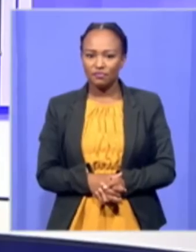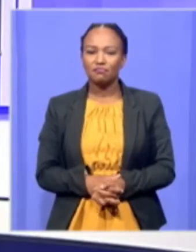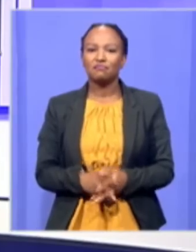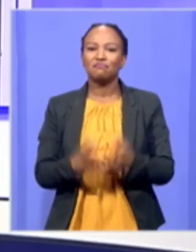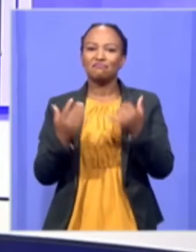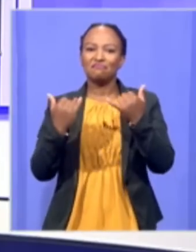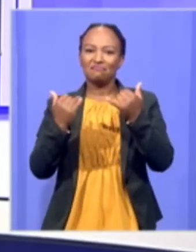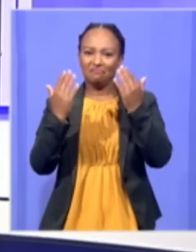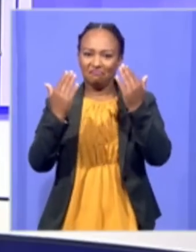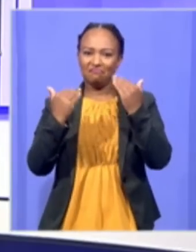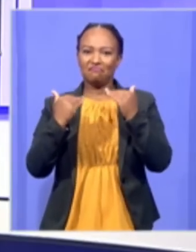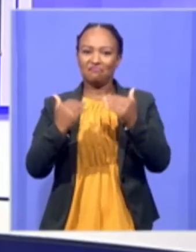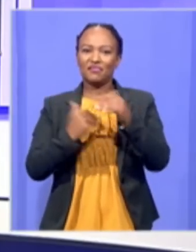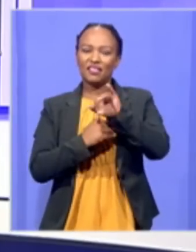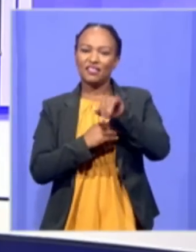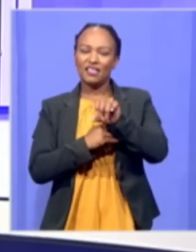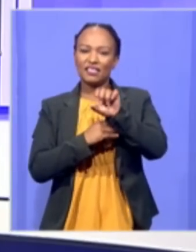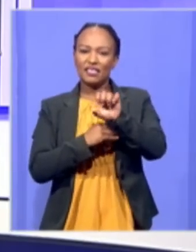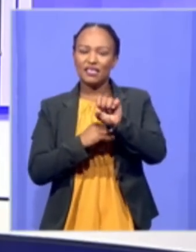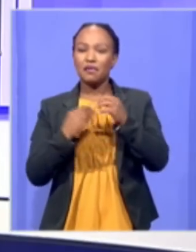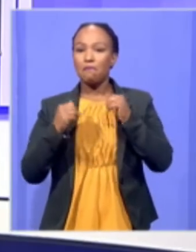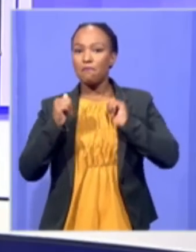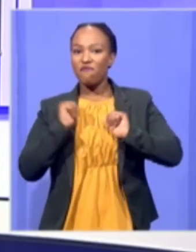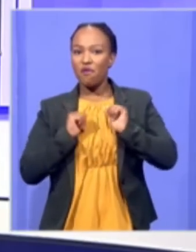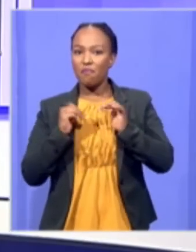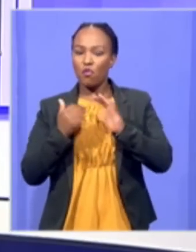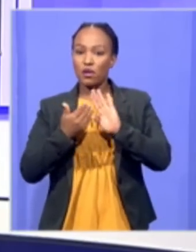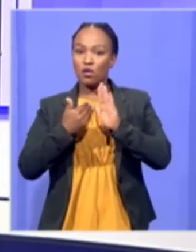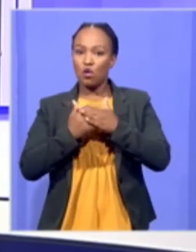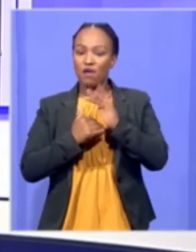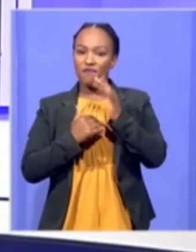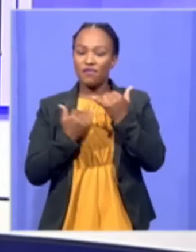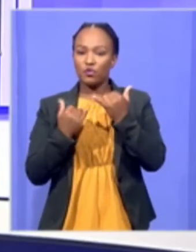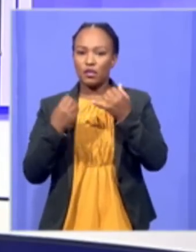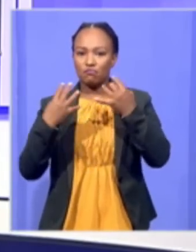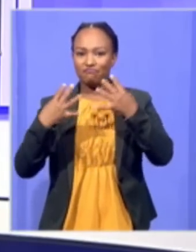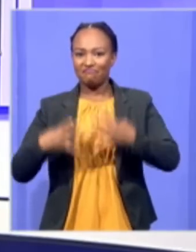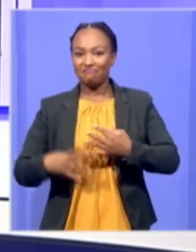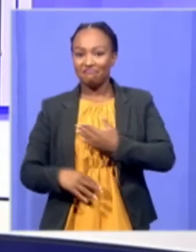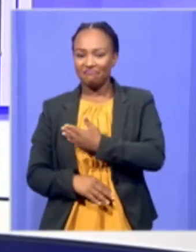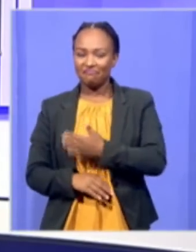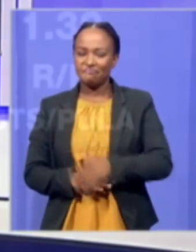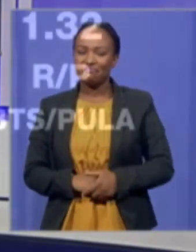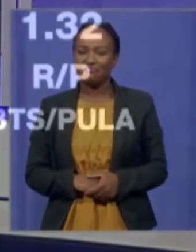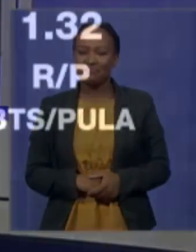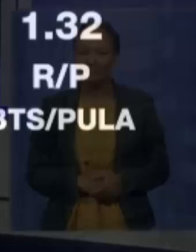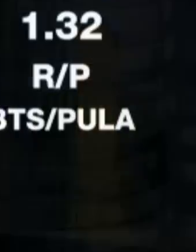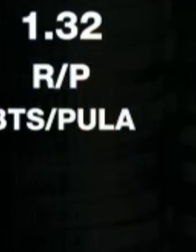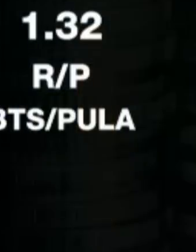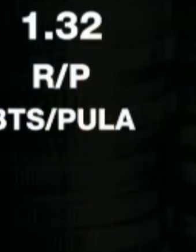Bjala re boneng ka boripana gore mebaraka ya dishere hlole eme bjang ge GSE tsolela pijana iring ya bohlano.